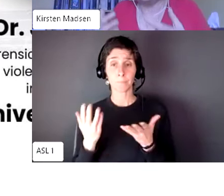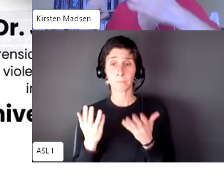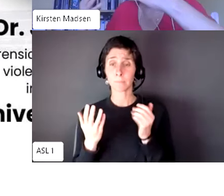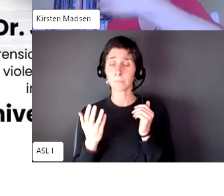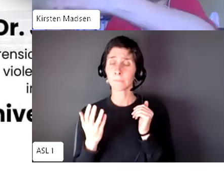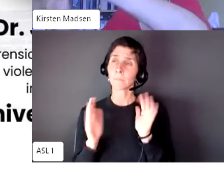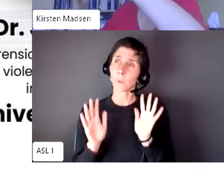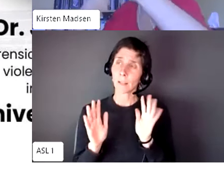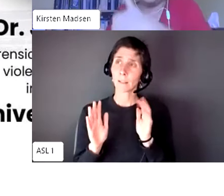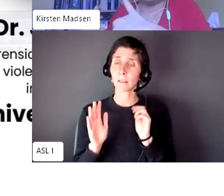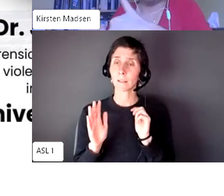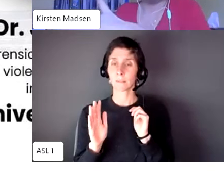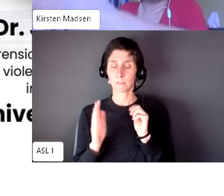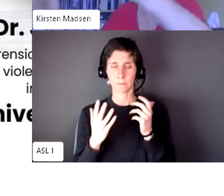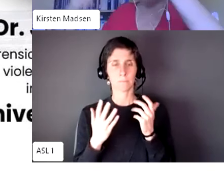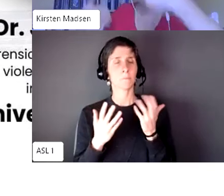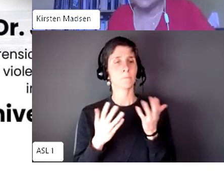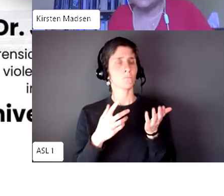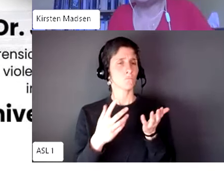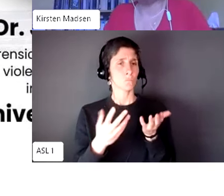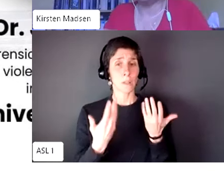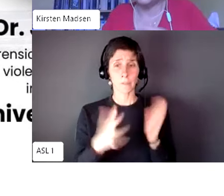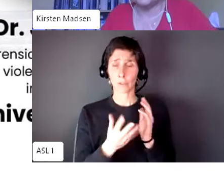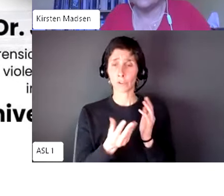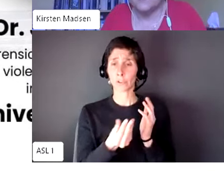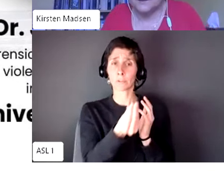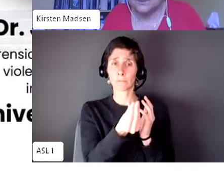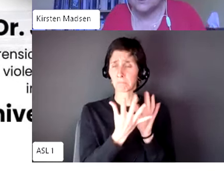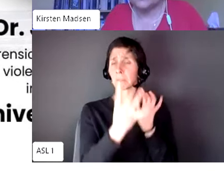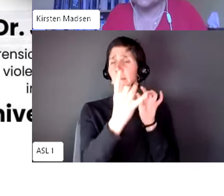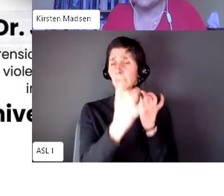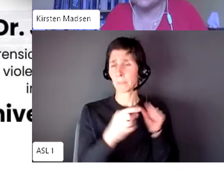so there was feedback that came during the